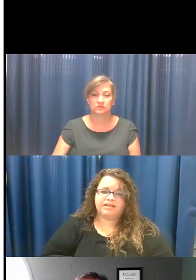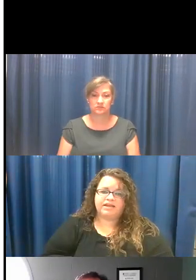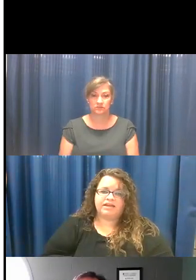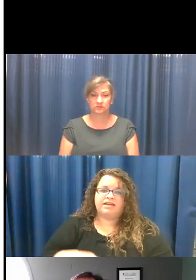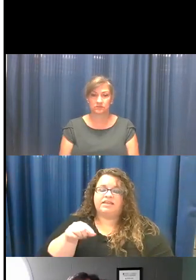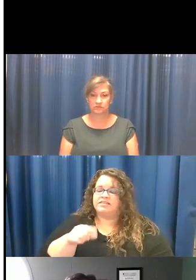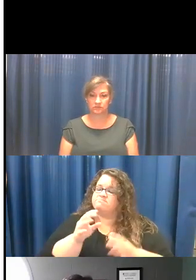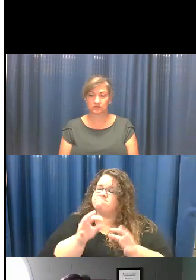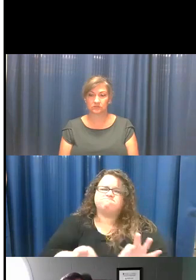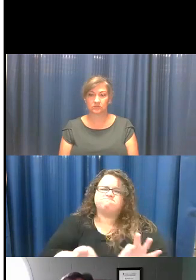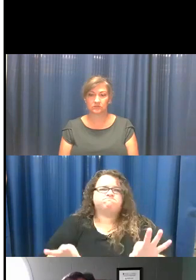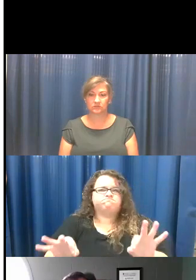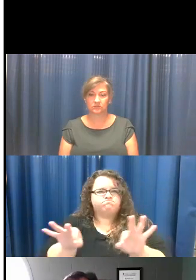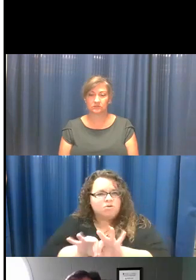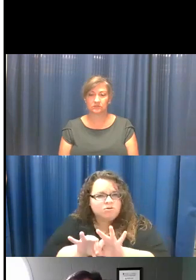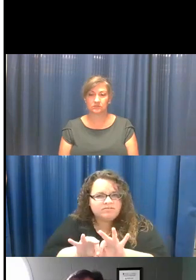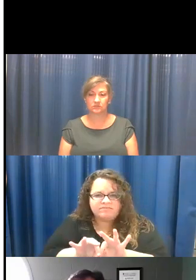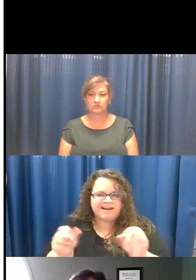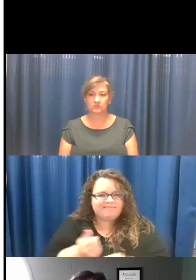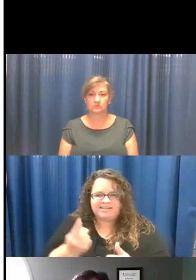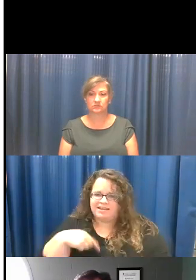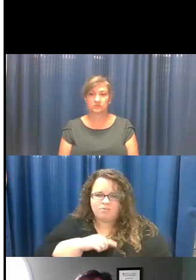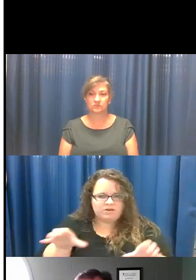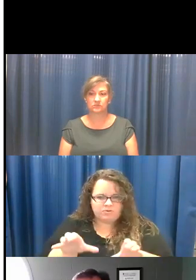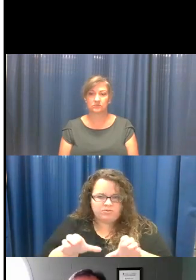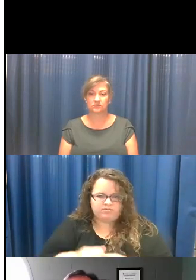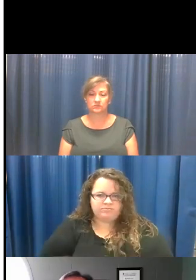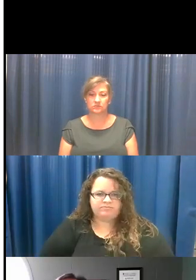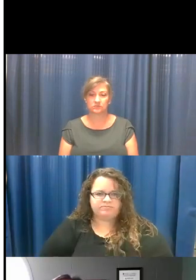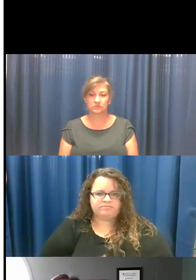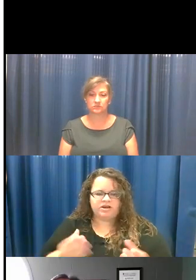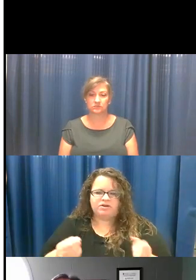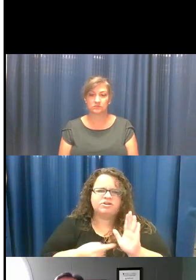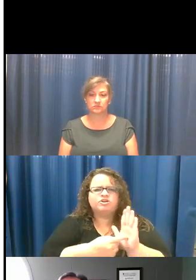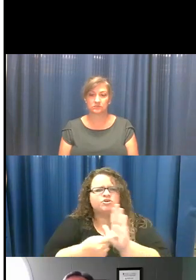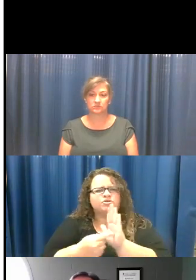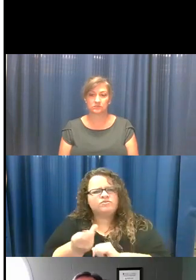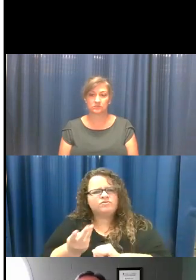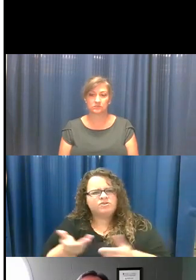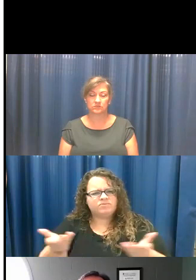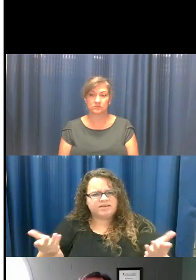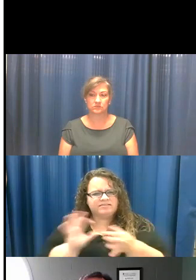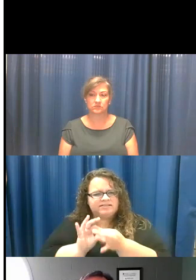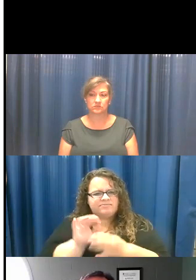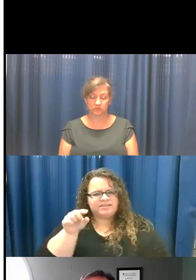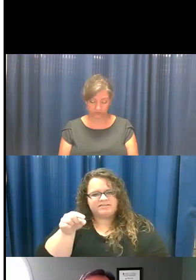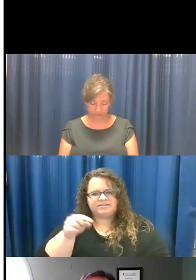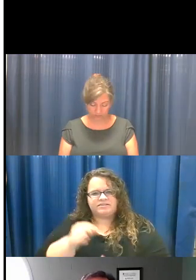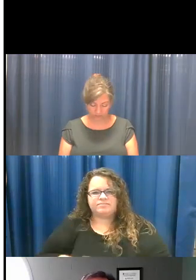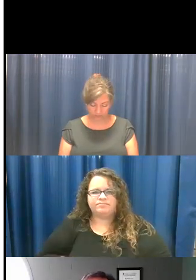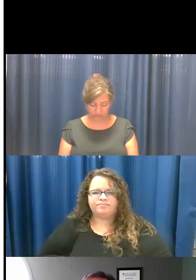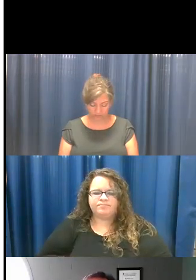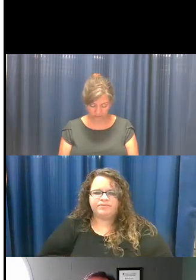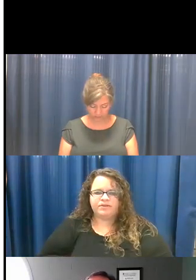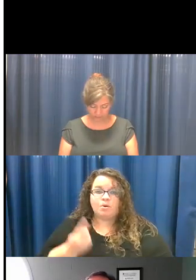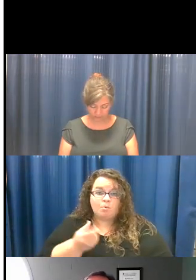us in what we do. I want to share a couple of things with you about this. One of the things I wanted to share